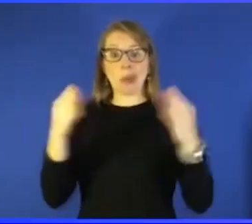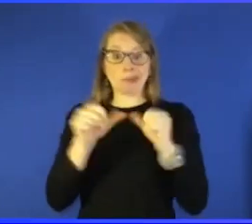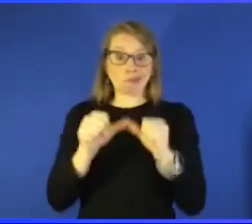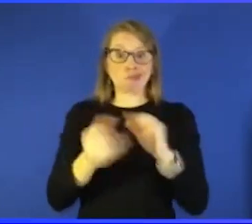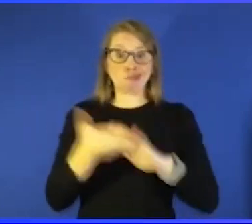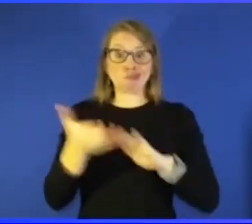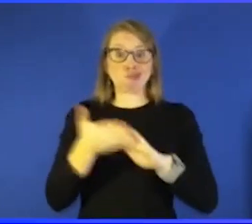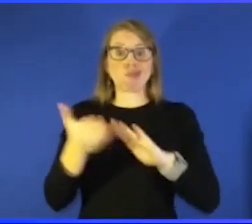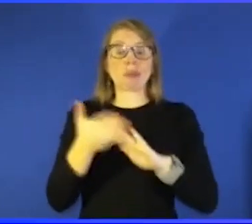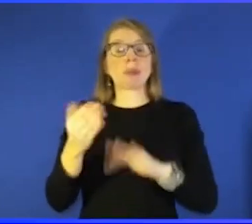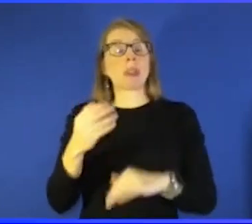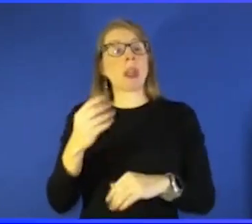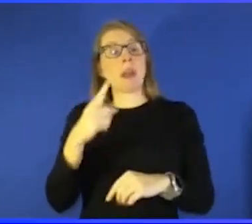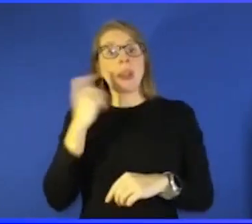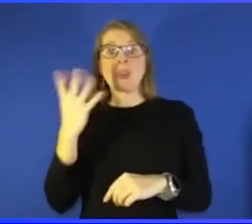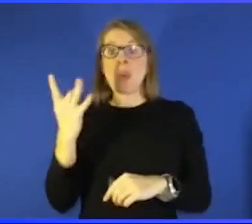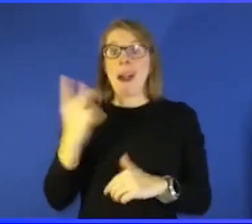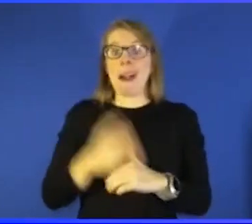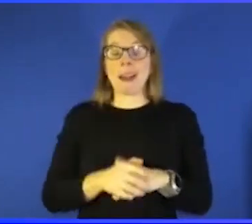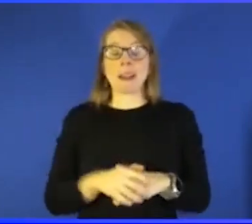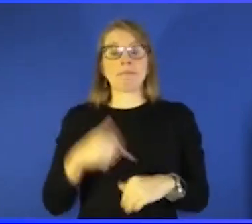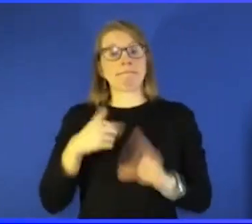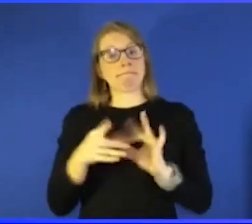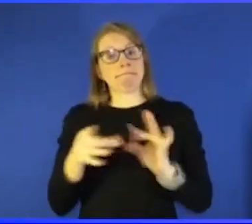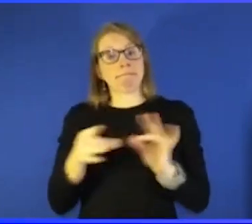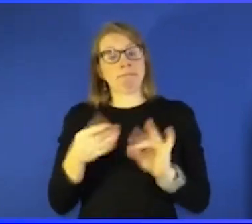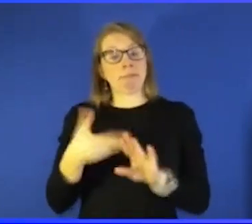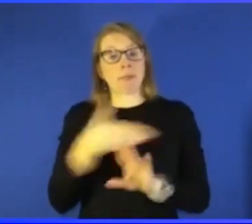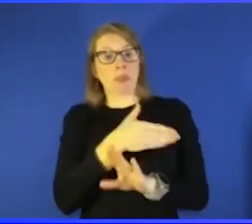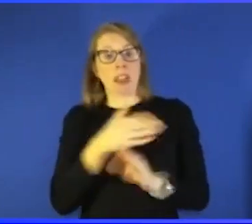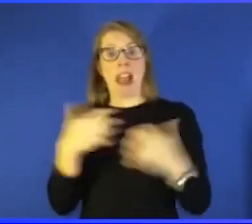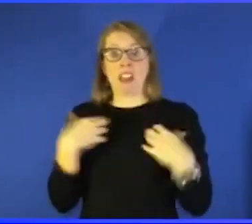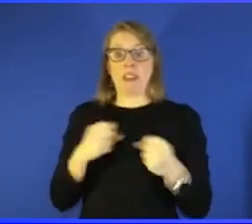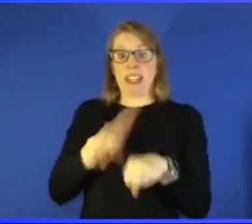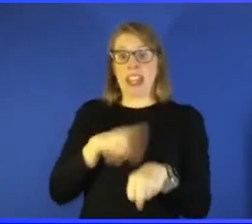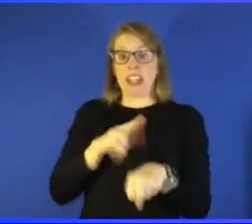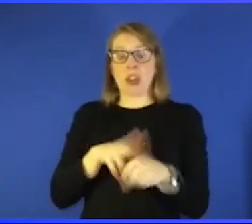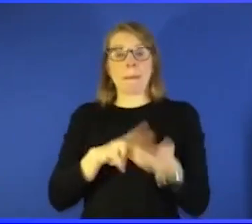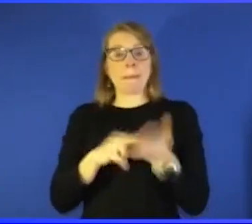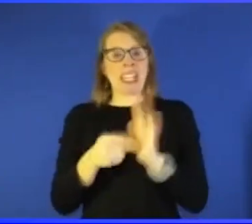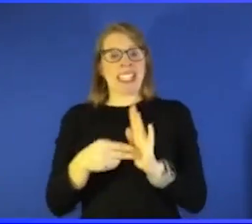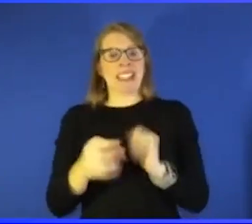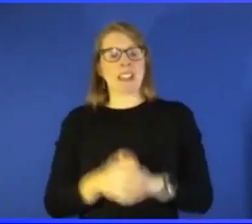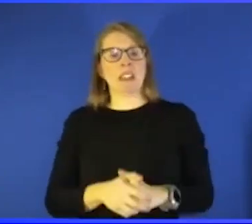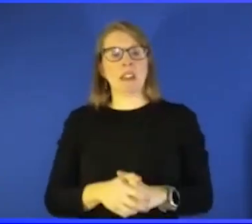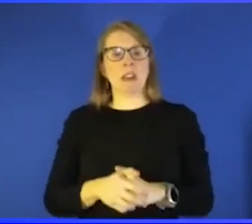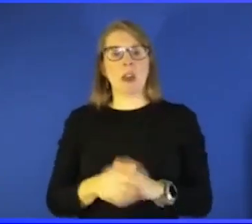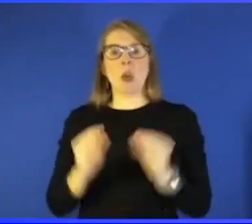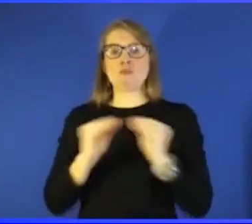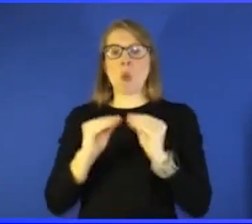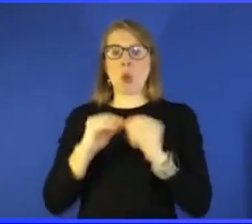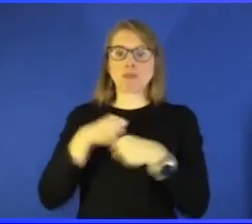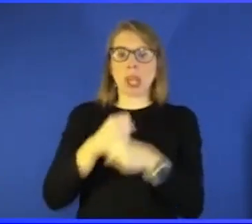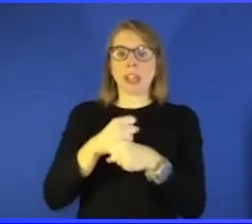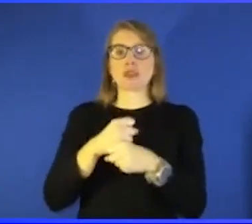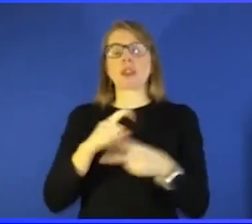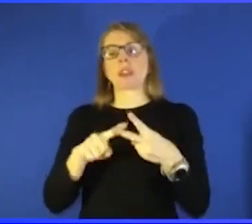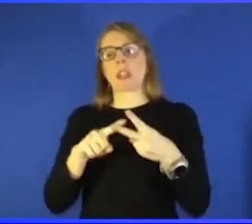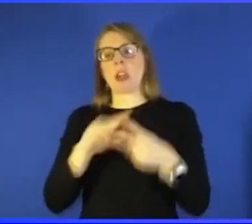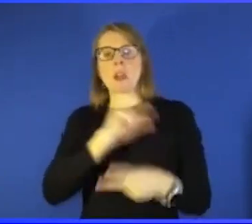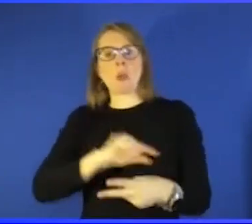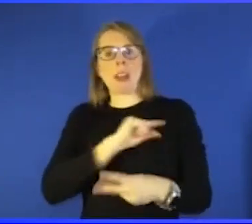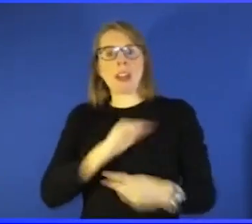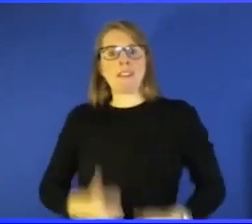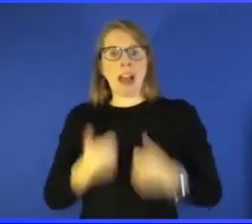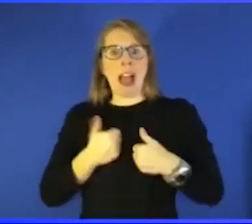because we've said this before, a healthier nation always has more production, has better quality of life, but we know the